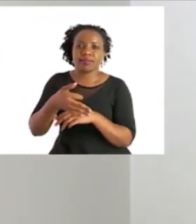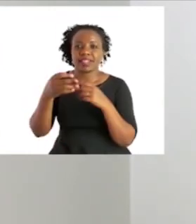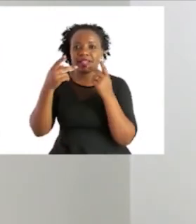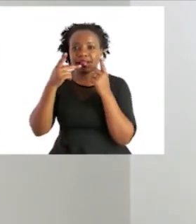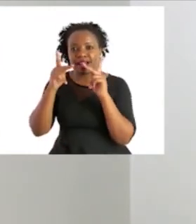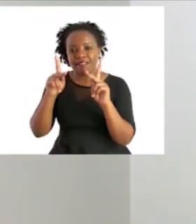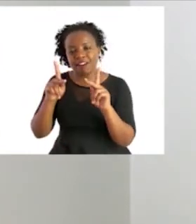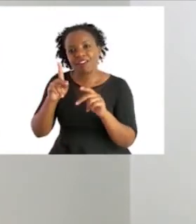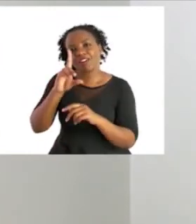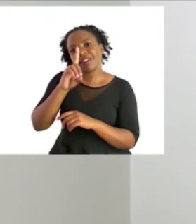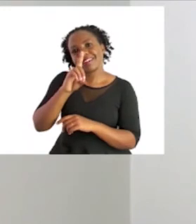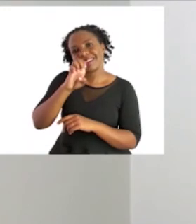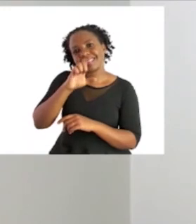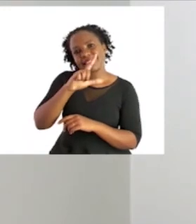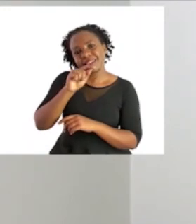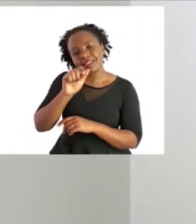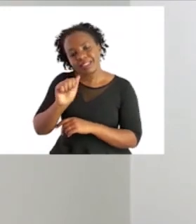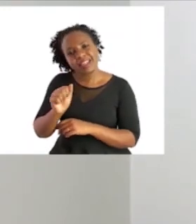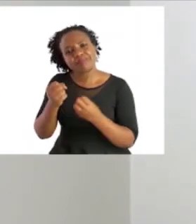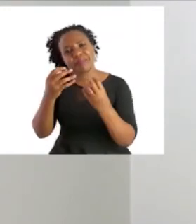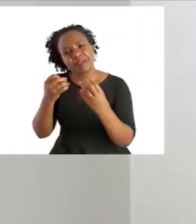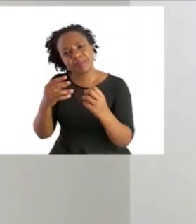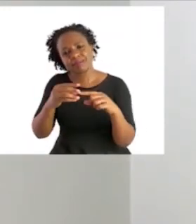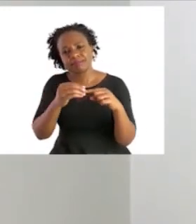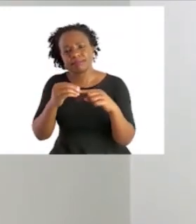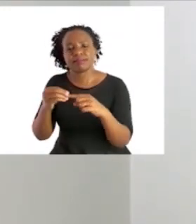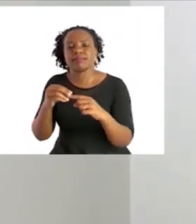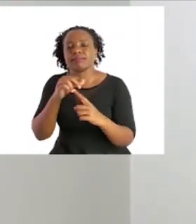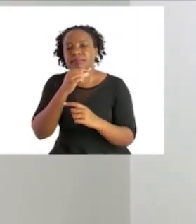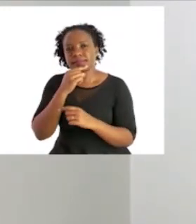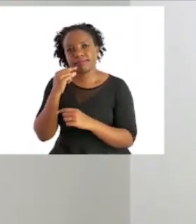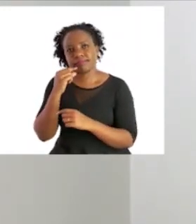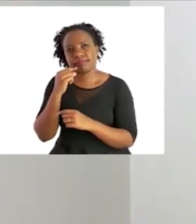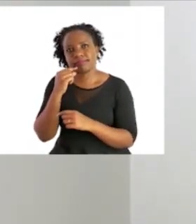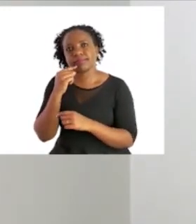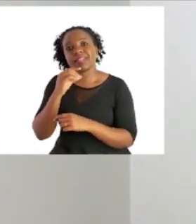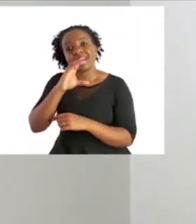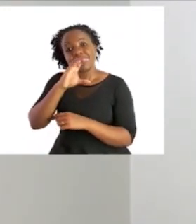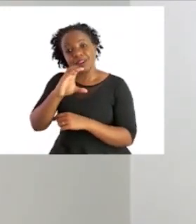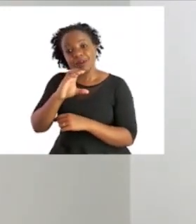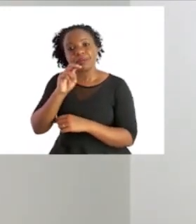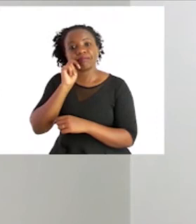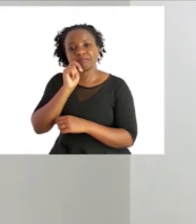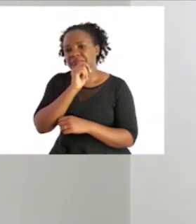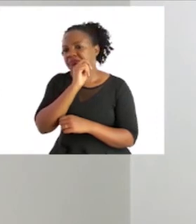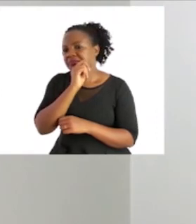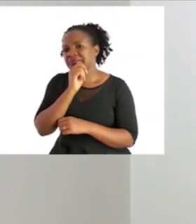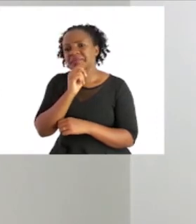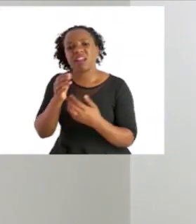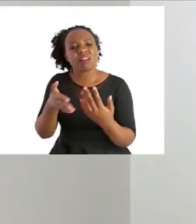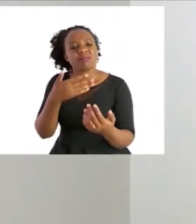Okavango, Delta, etc. These are specific names, and common nouns are just simple names like